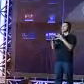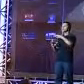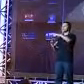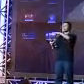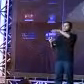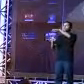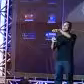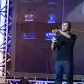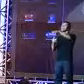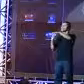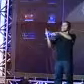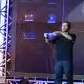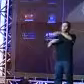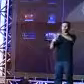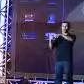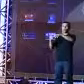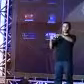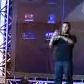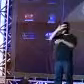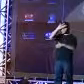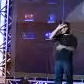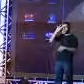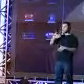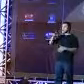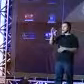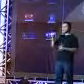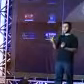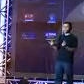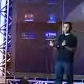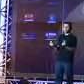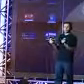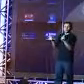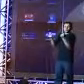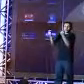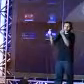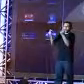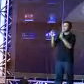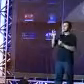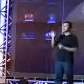owned 1/3 of the global income.